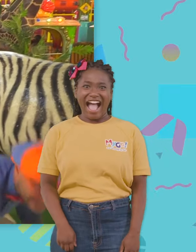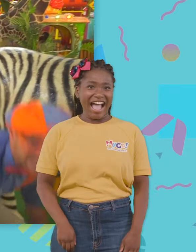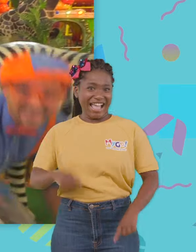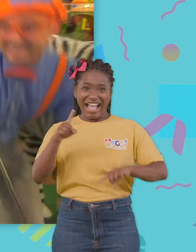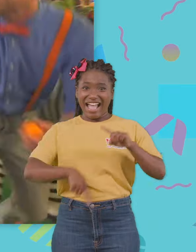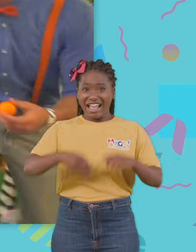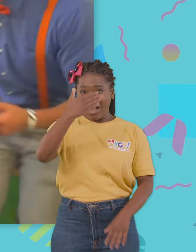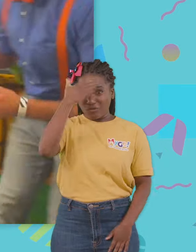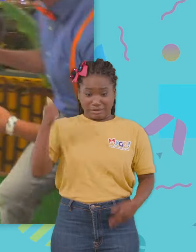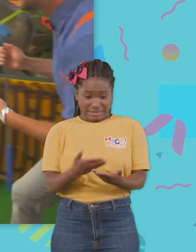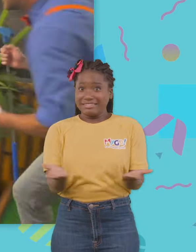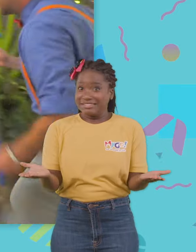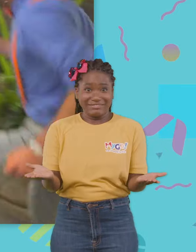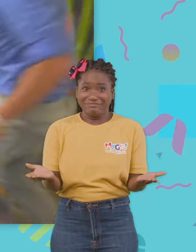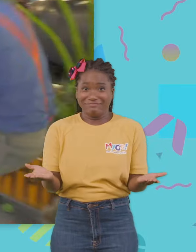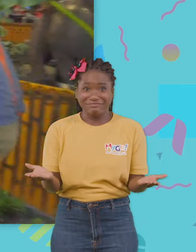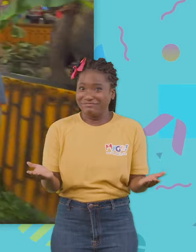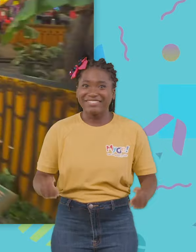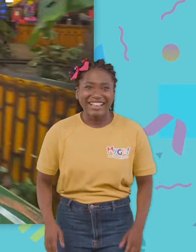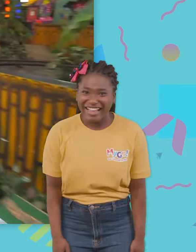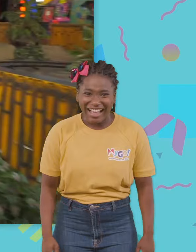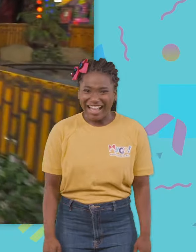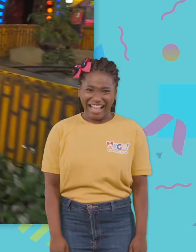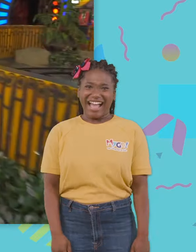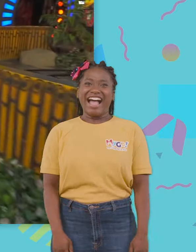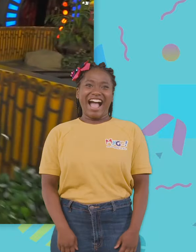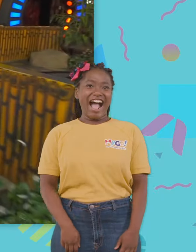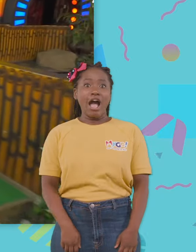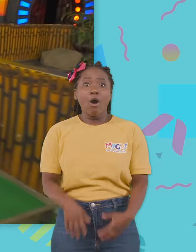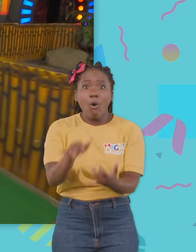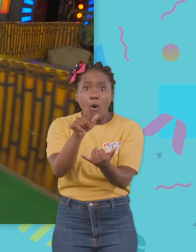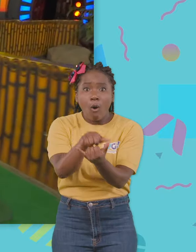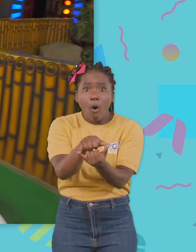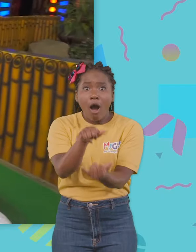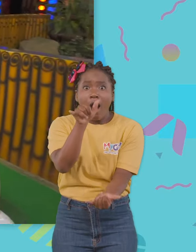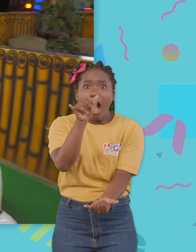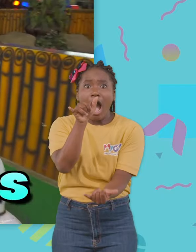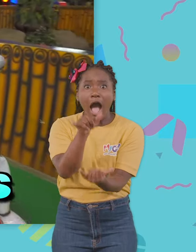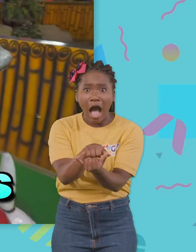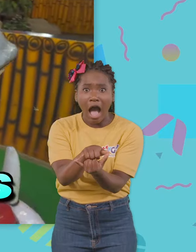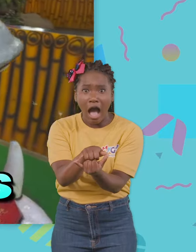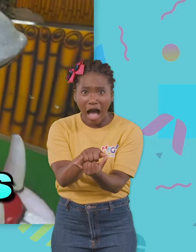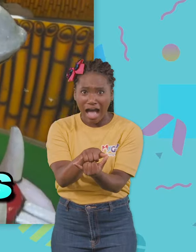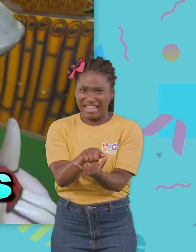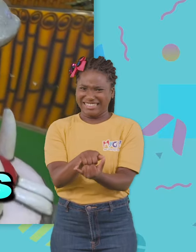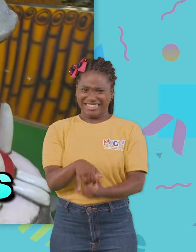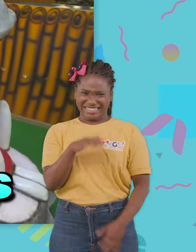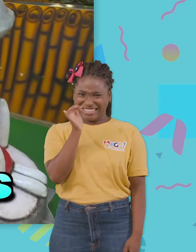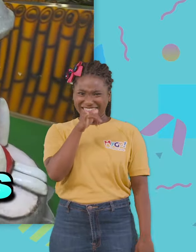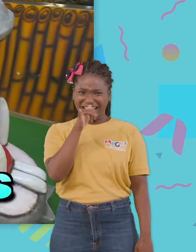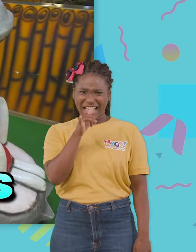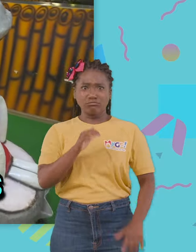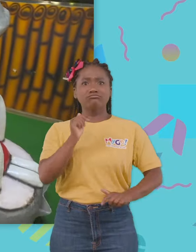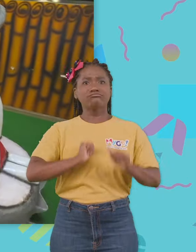No. Oh, can't forget these. Oh, whoa, a hippopotamus. Whoa, that's